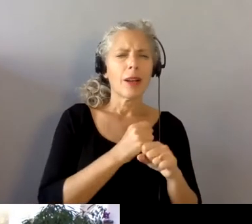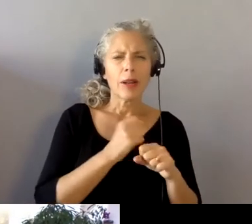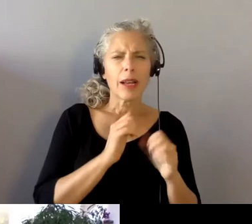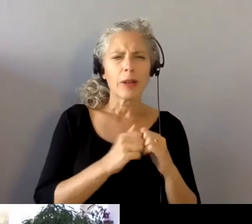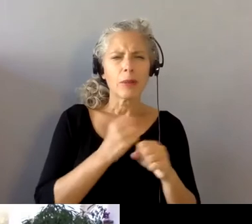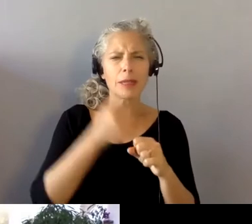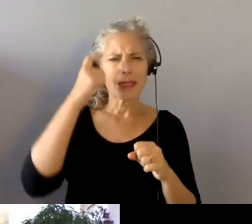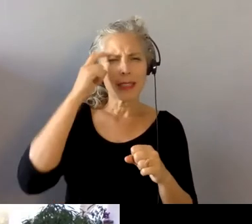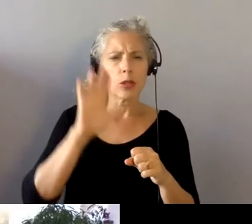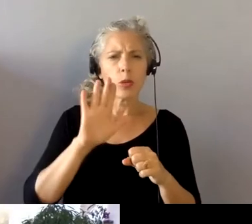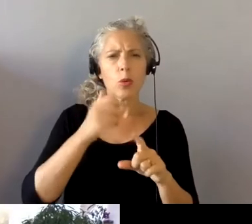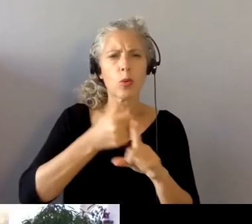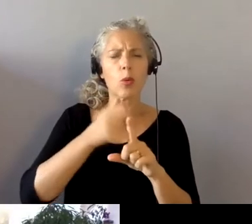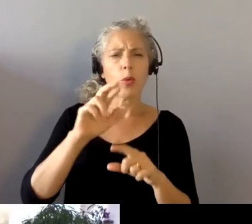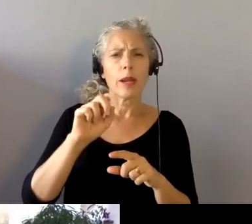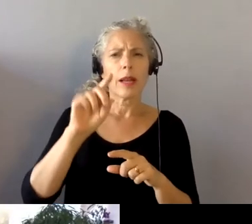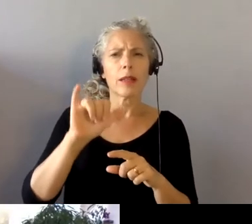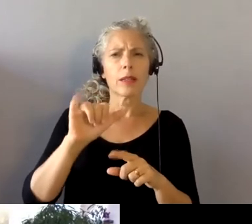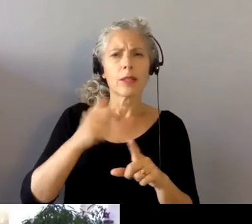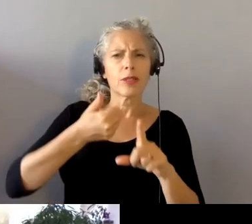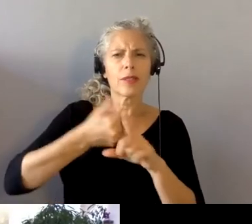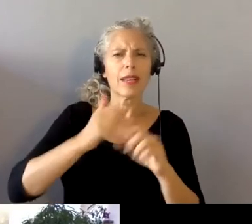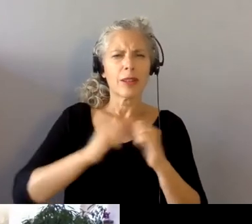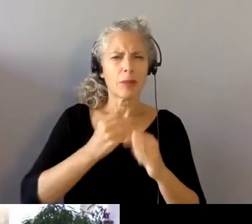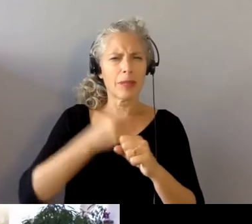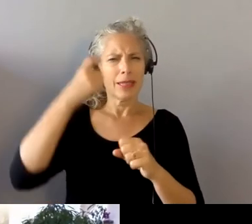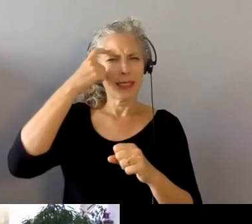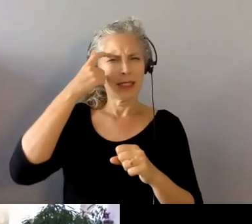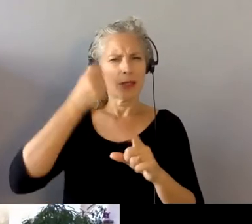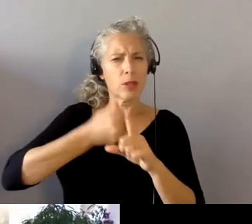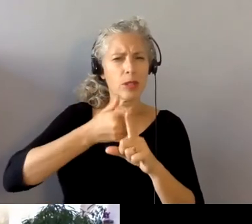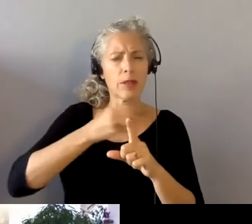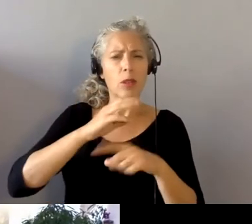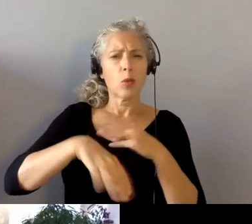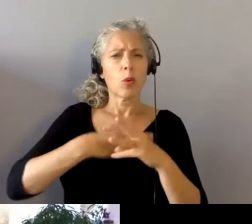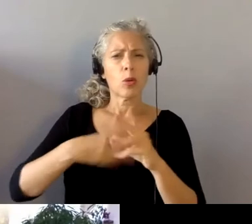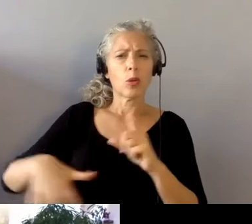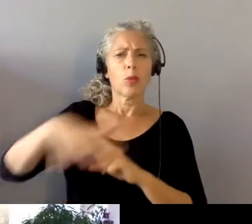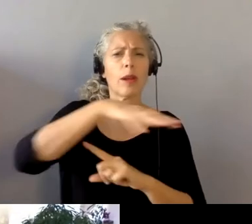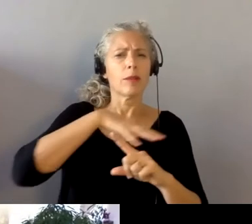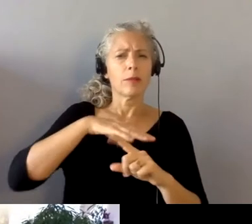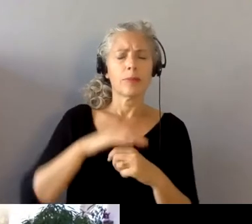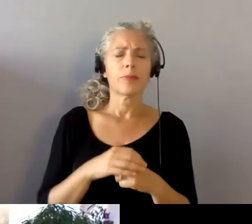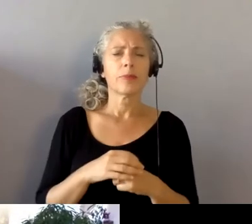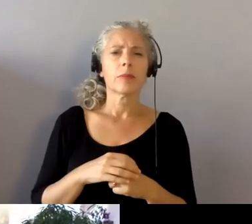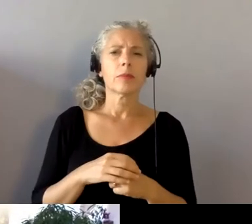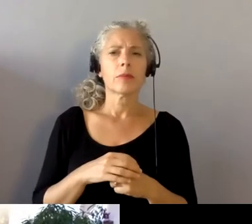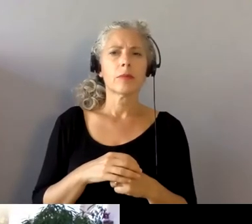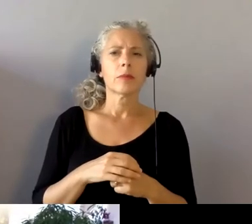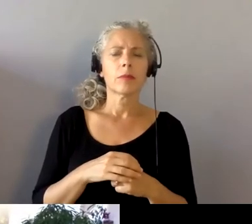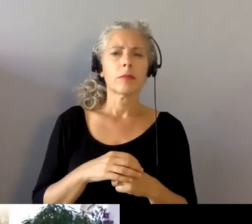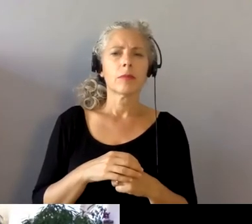own reality and their own self? How do you make sense of yourself and the world around you, and art's place in negotiating that? A lot